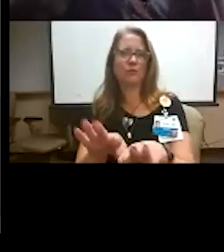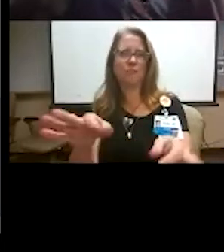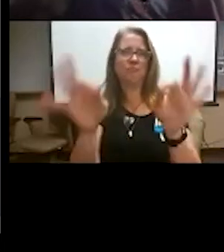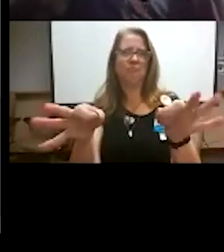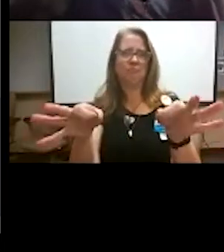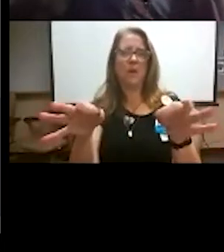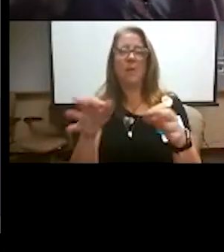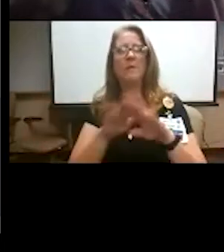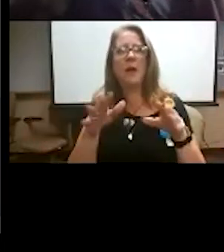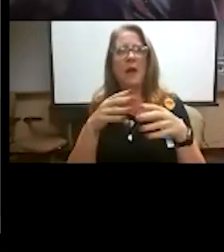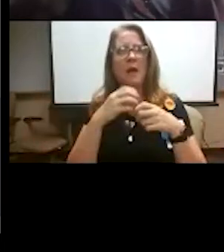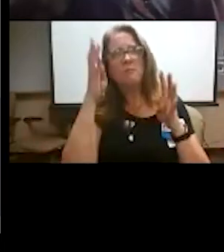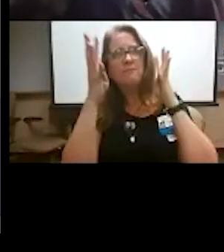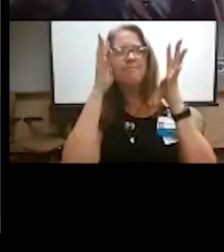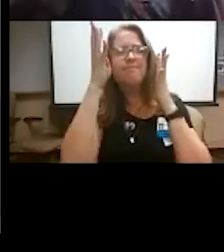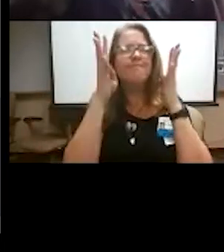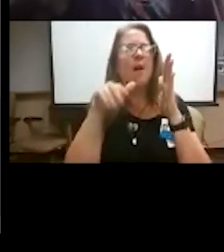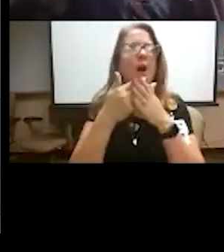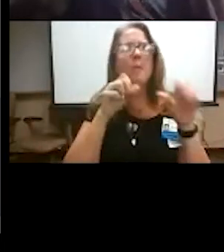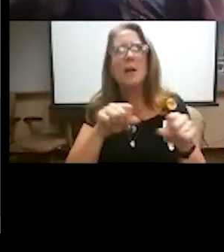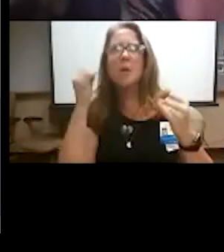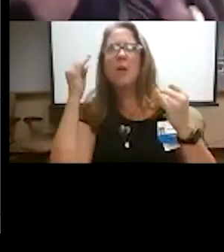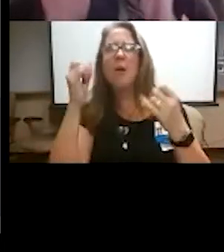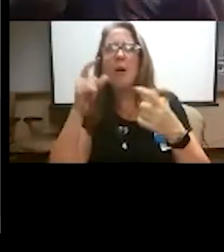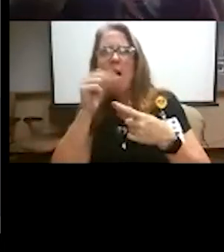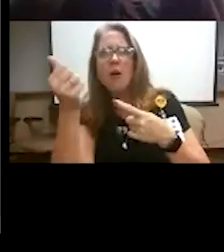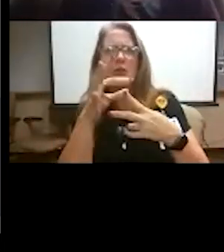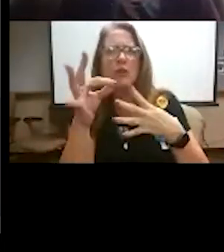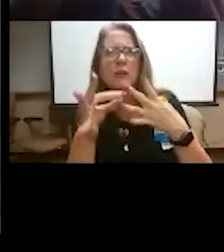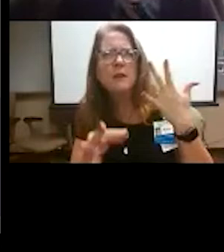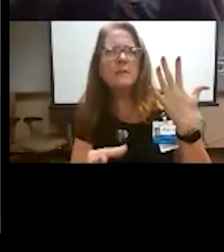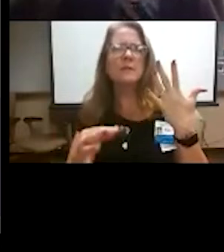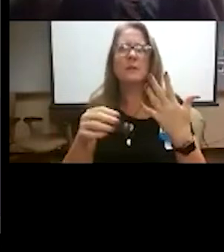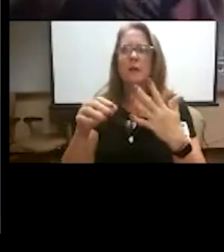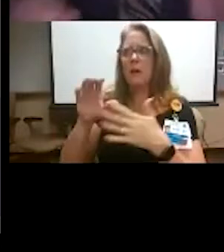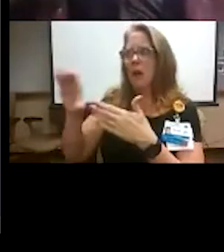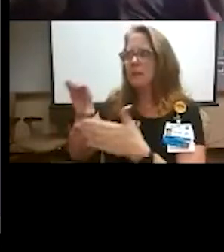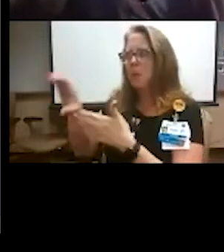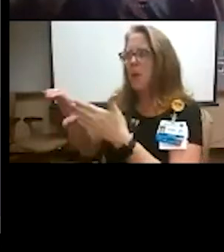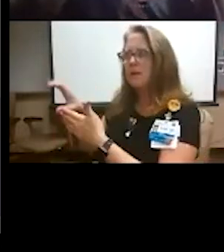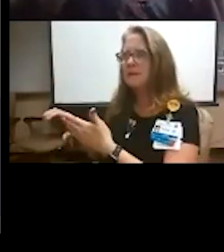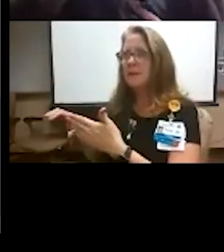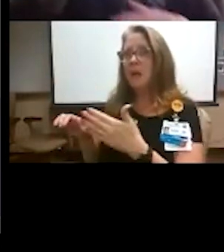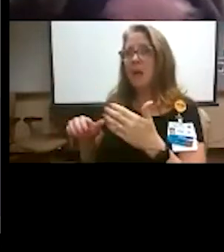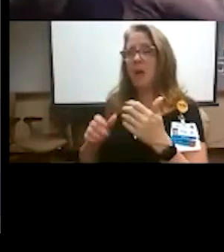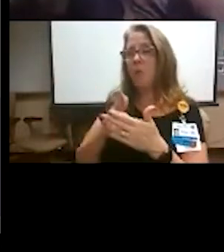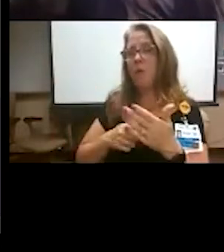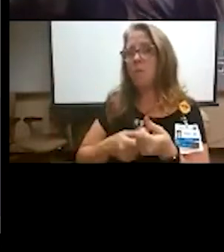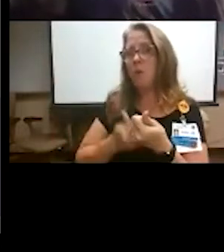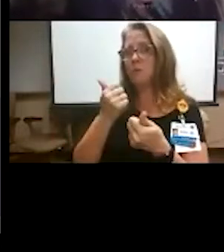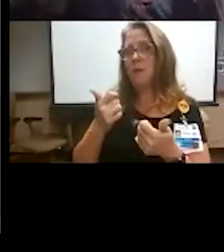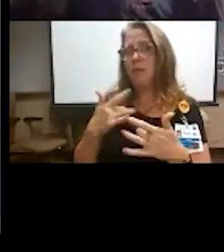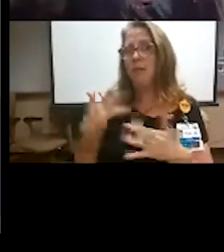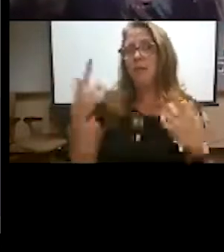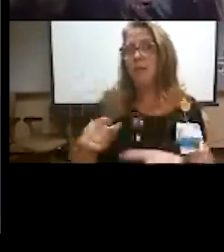all the possible alternatives and possible consequences, which of course is more likely to happen if we don't trust each other and we're